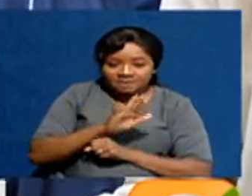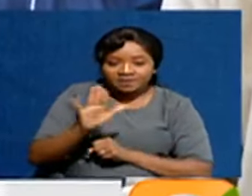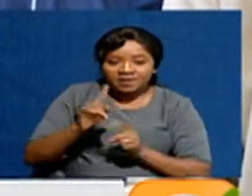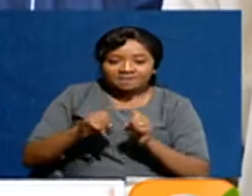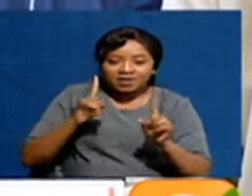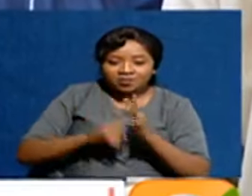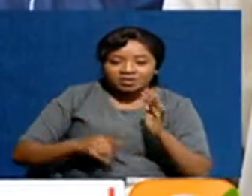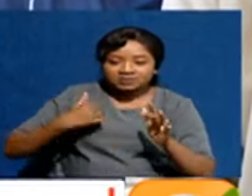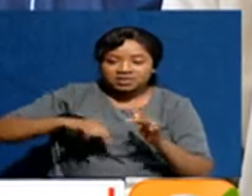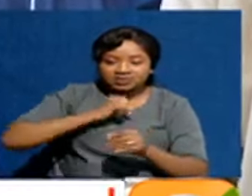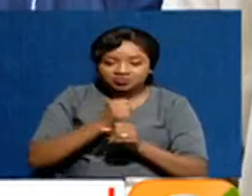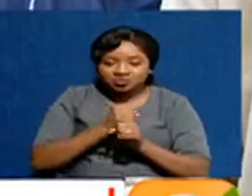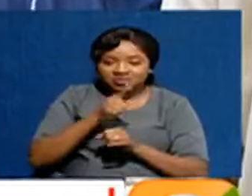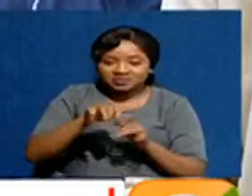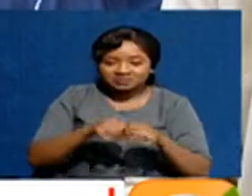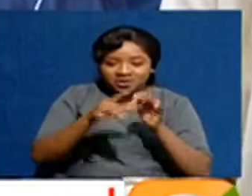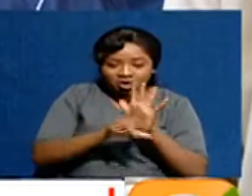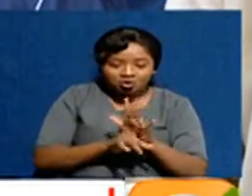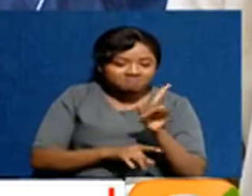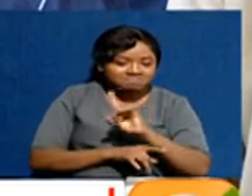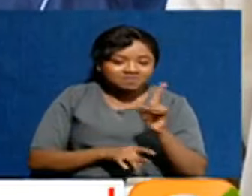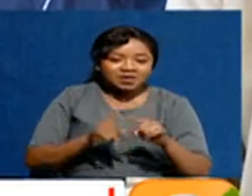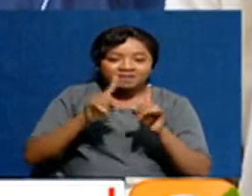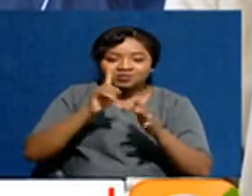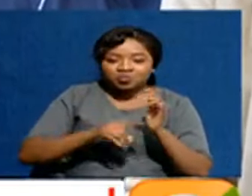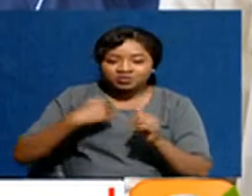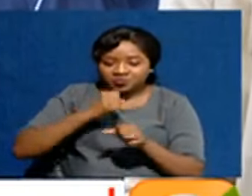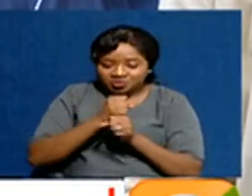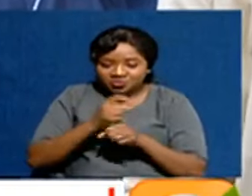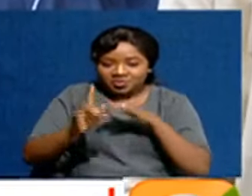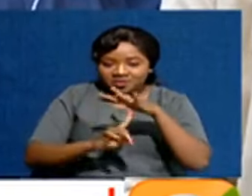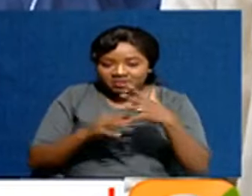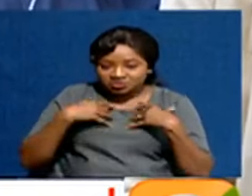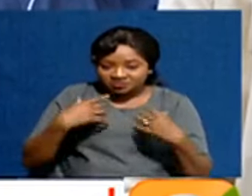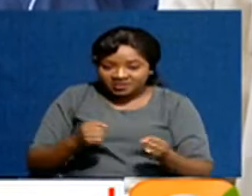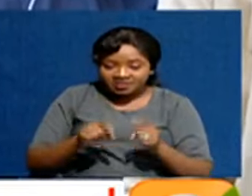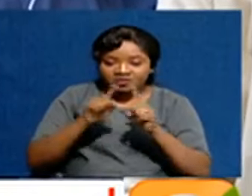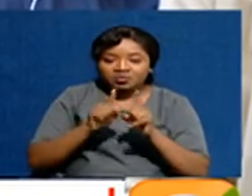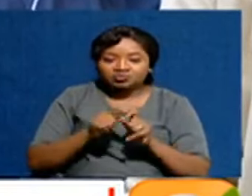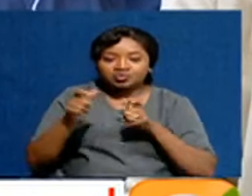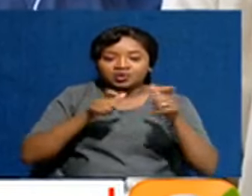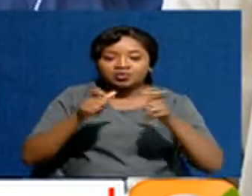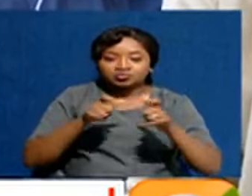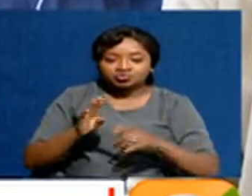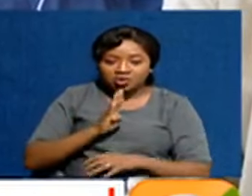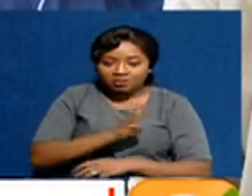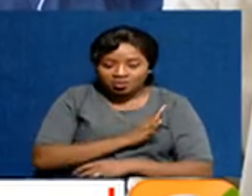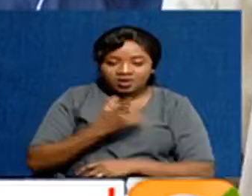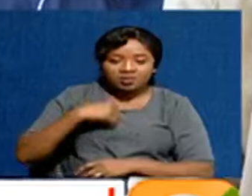doing is not illegal. But what we are doing in the Ministry of Health and the Tobacco Control Board is to